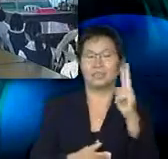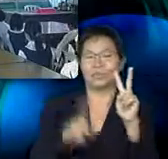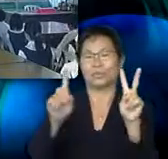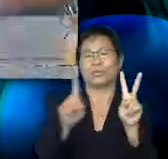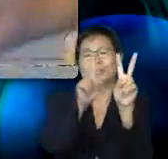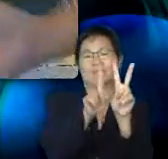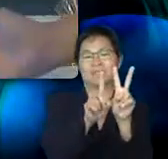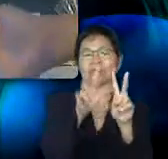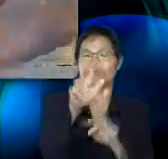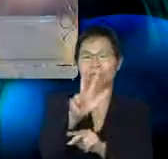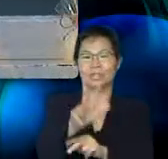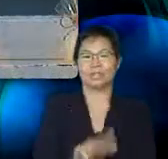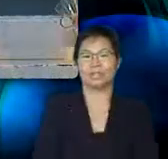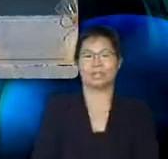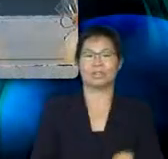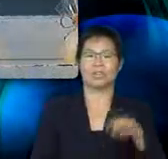Three.